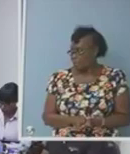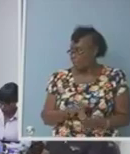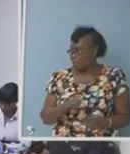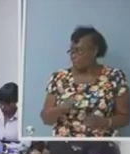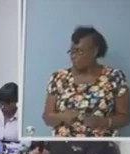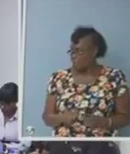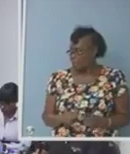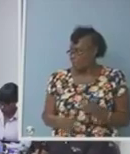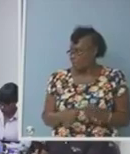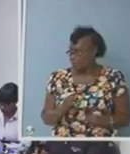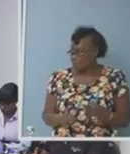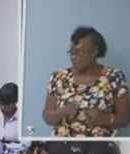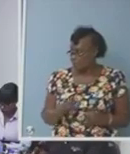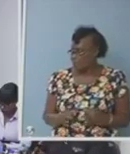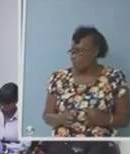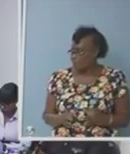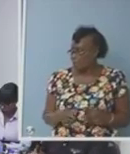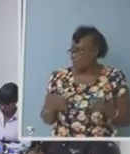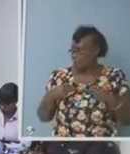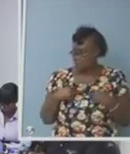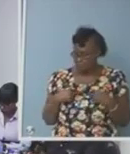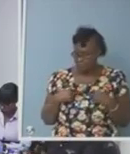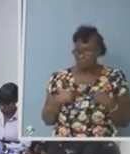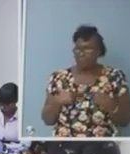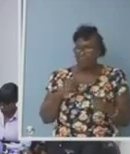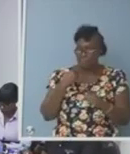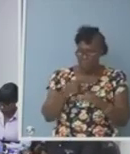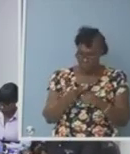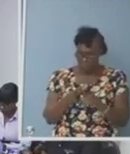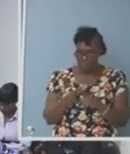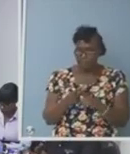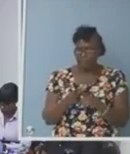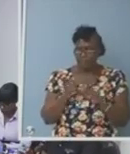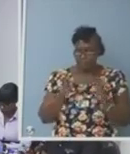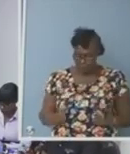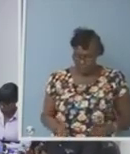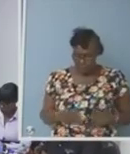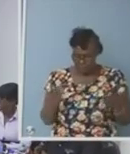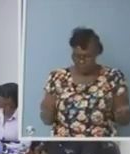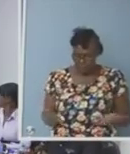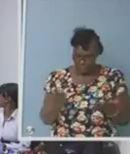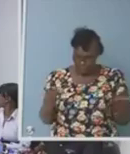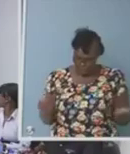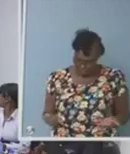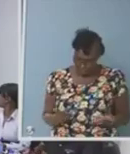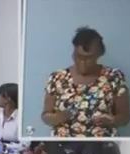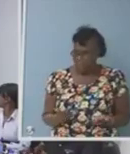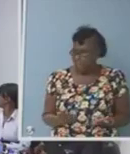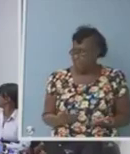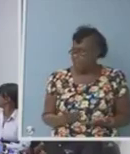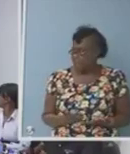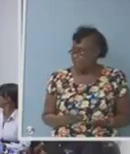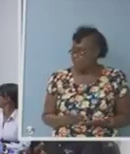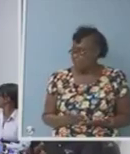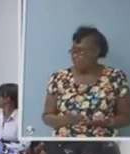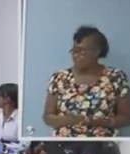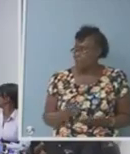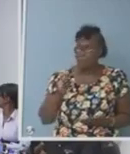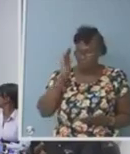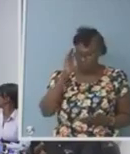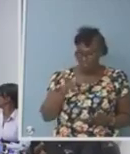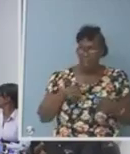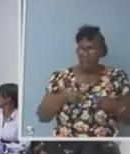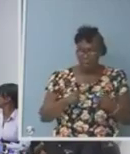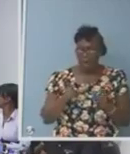or if or when we do have a positive case, which we are praying God forbid it doesn't happen here, that we will inform